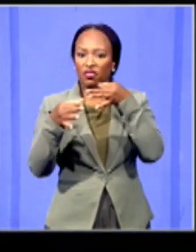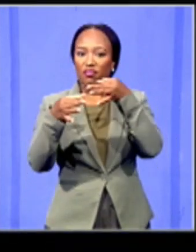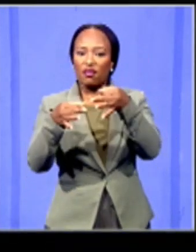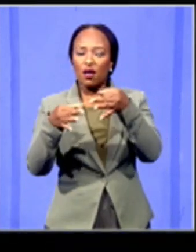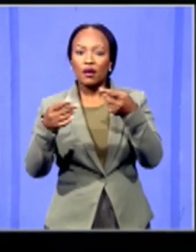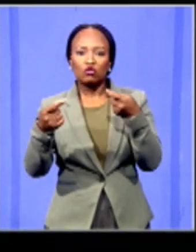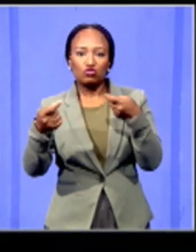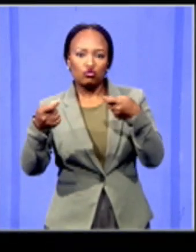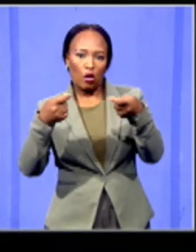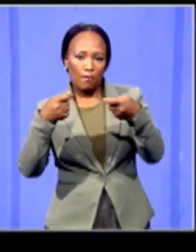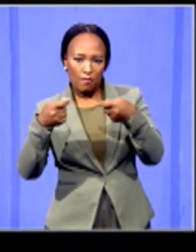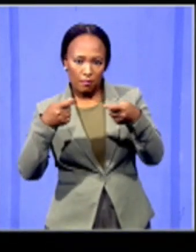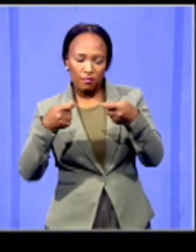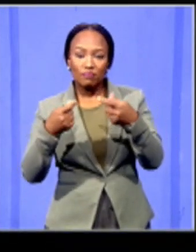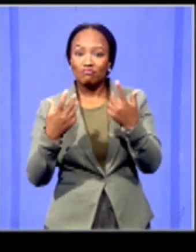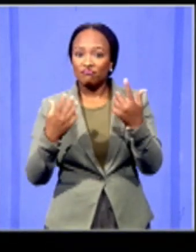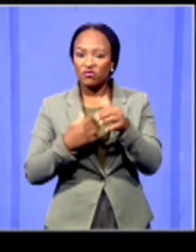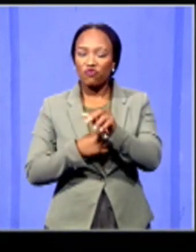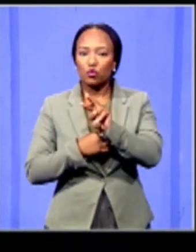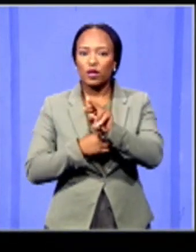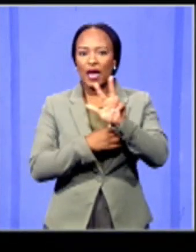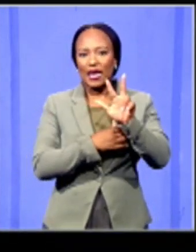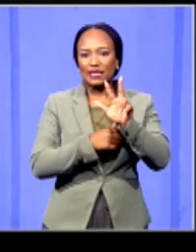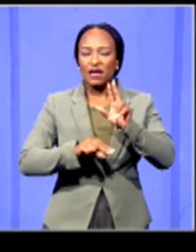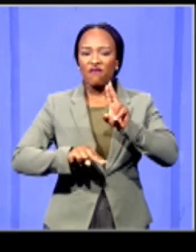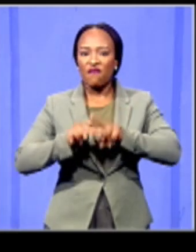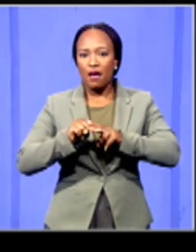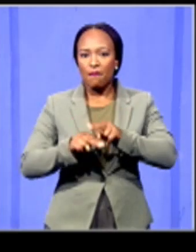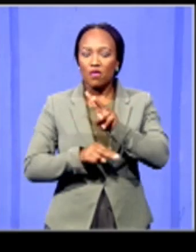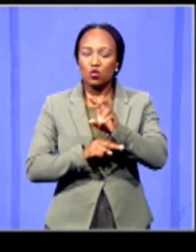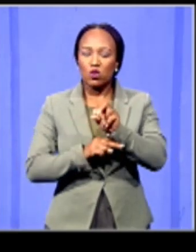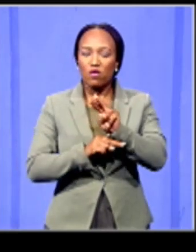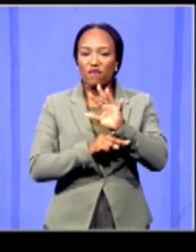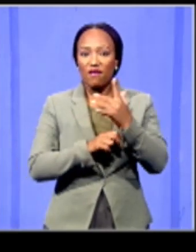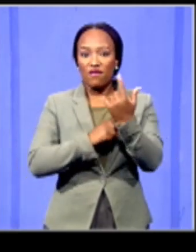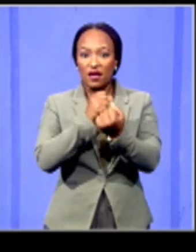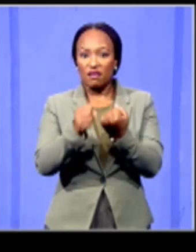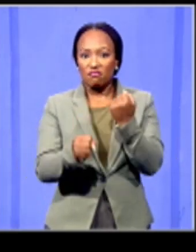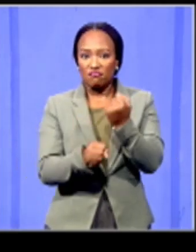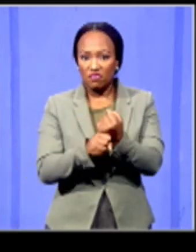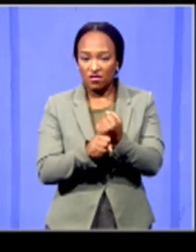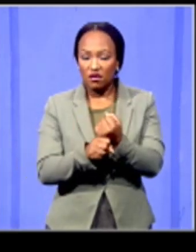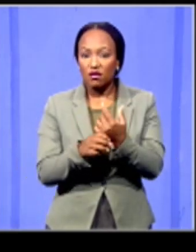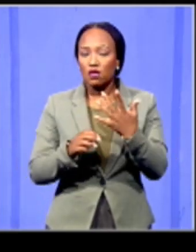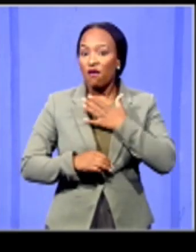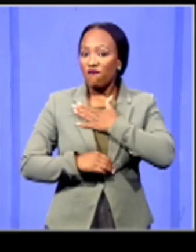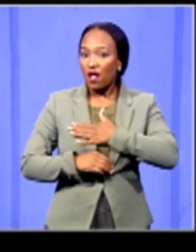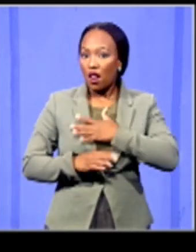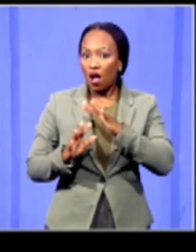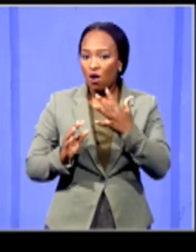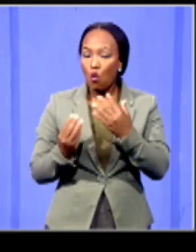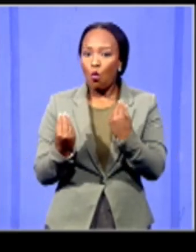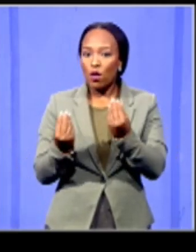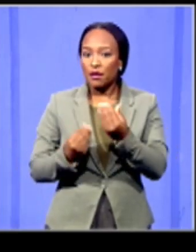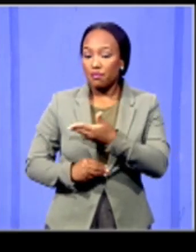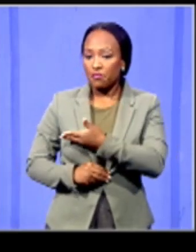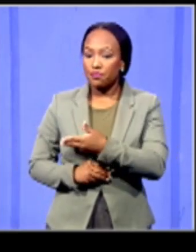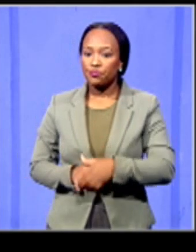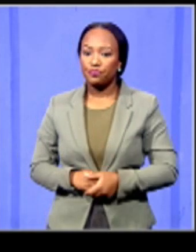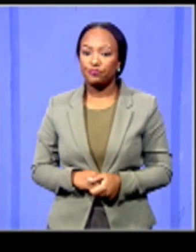a go rekiša dijo go ya letšatšing la 28 Dibokwane ngwageng o tlago wa 2025. Maikutlo a lena ka WhatsApp ke ao.